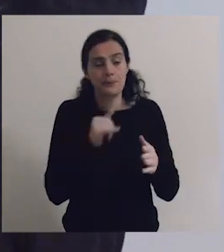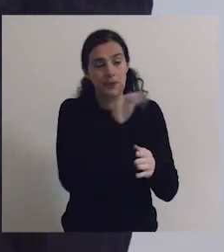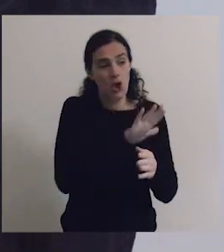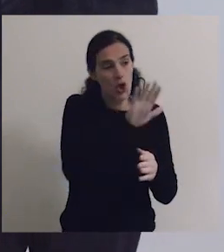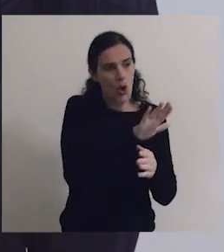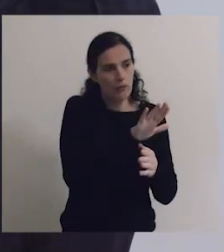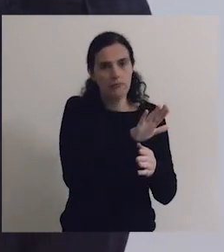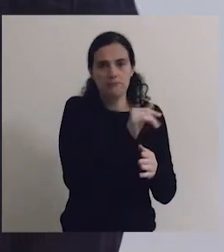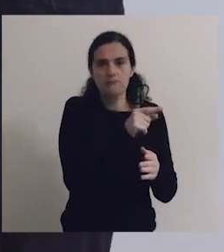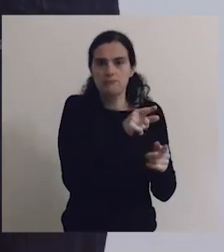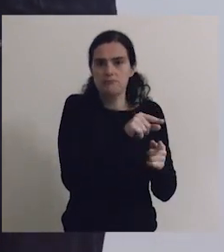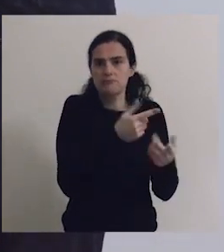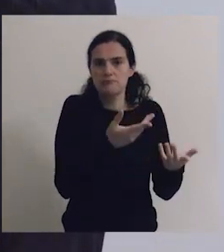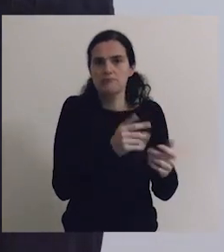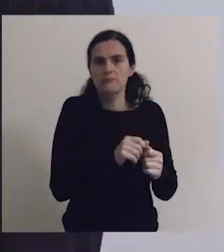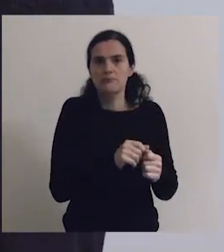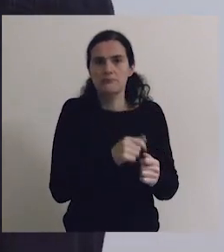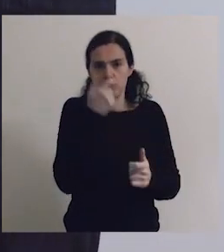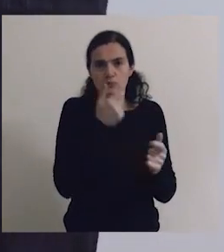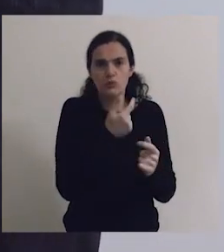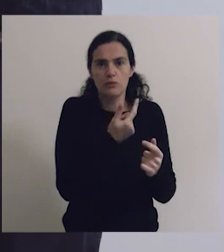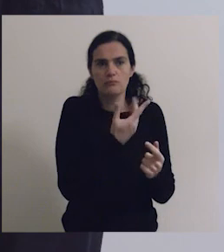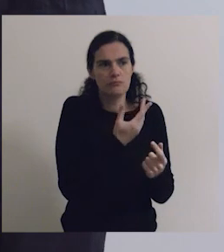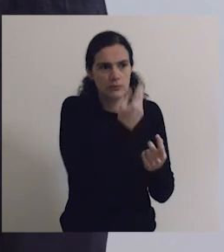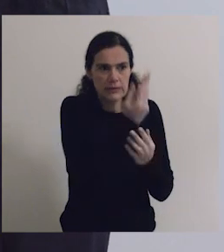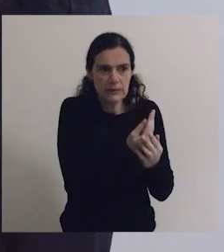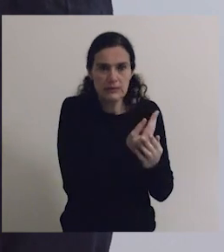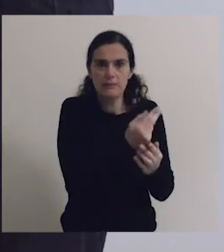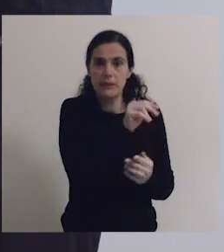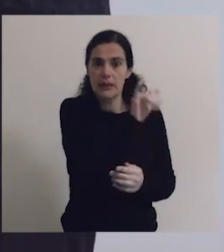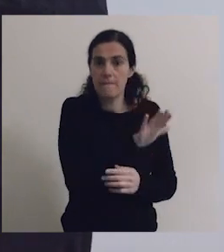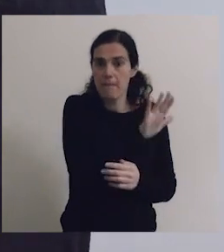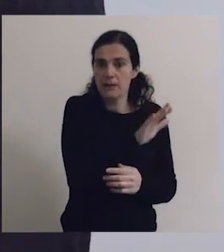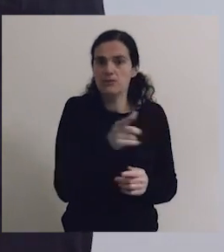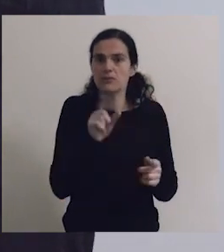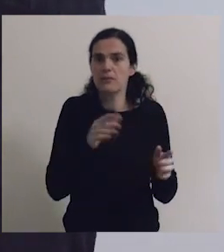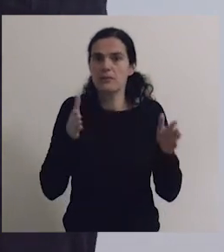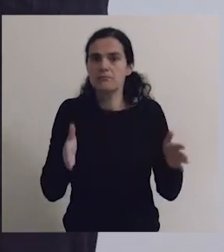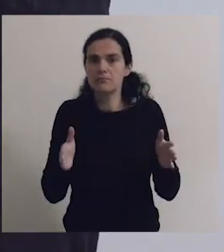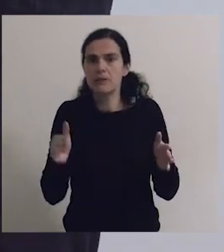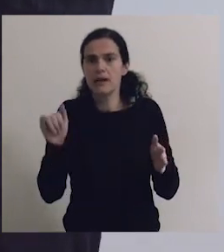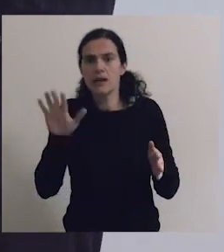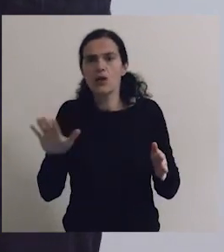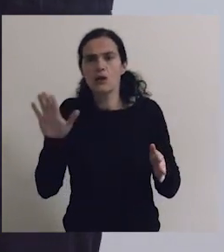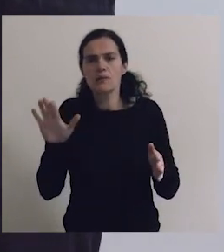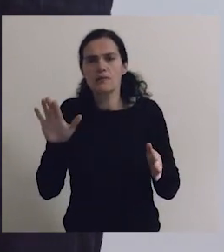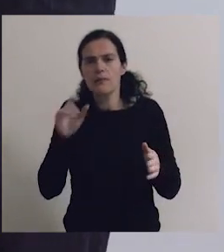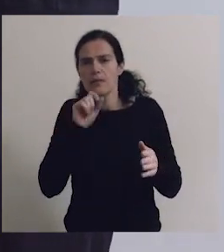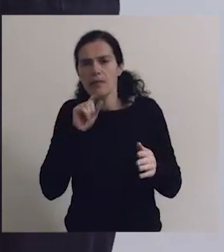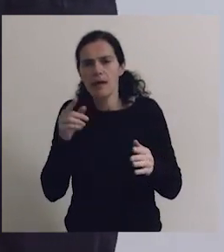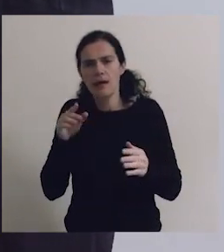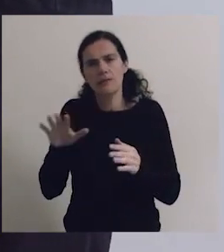between an iconoclast, someone who attacked the image, and an